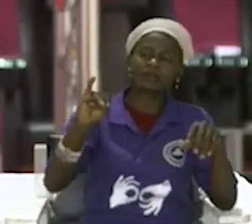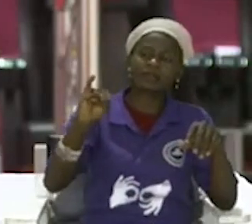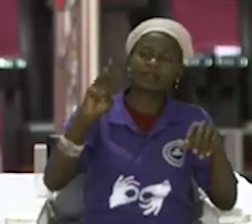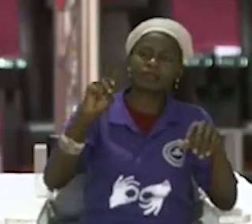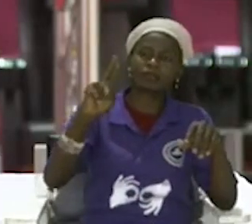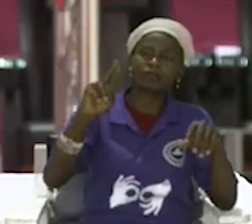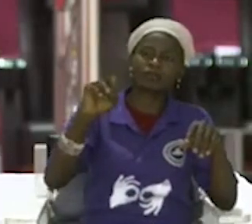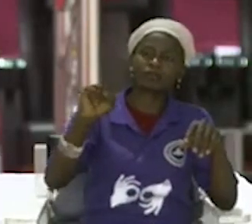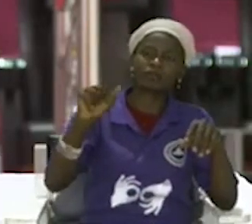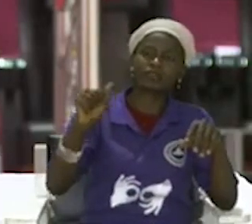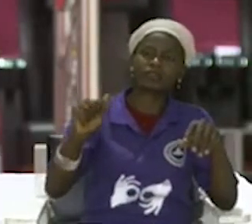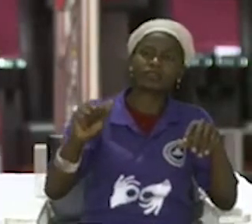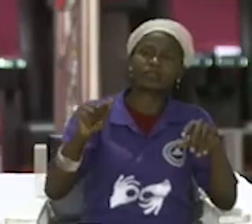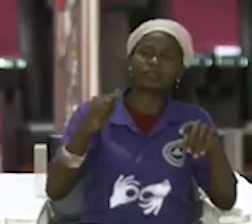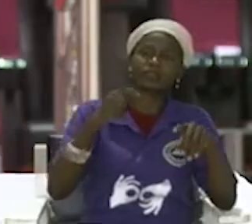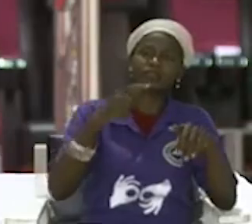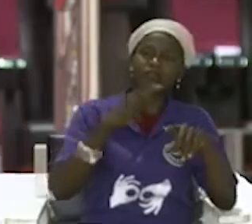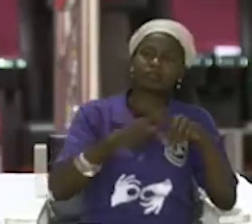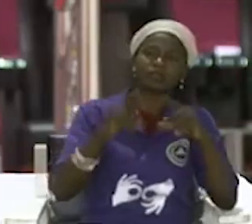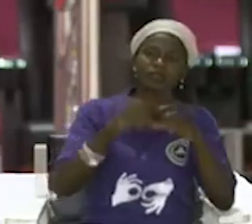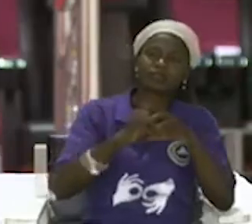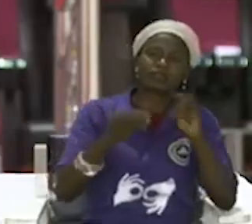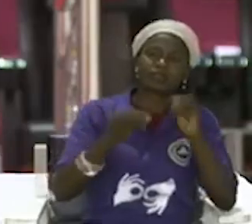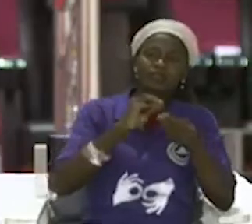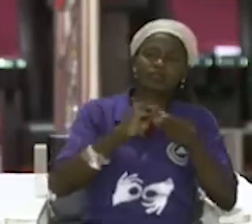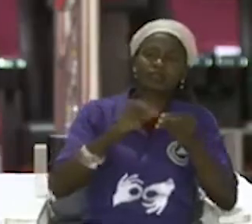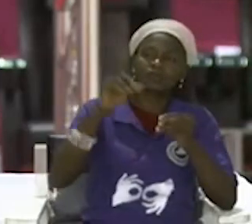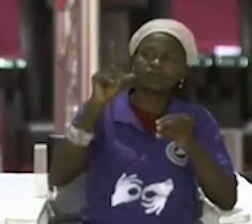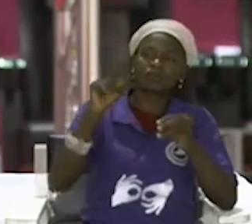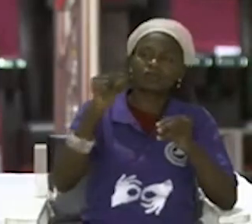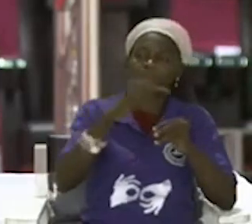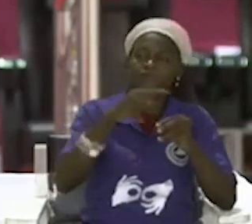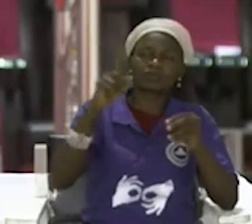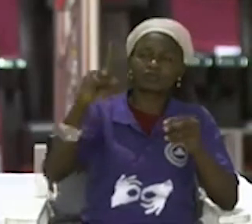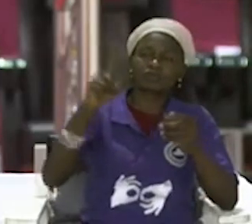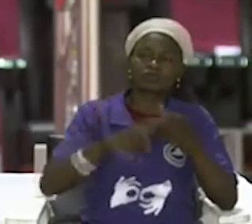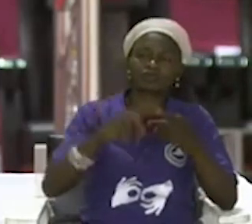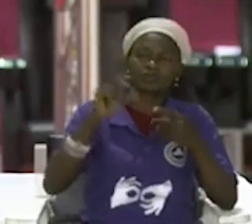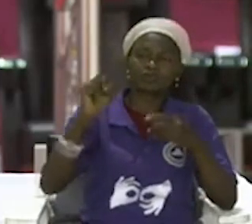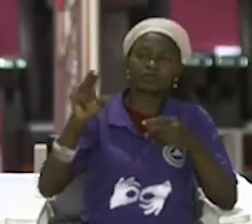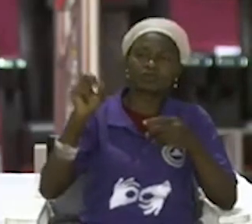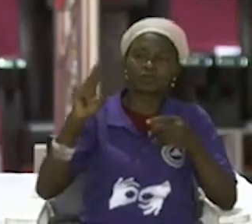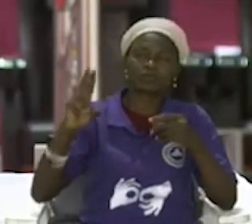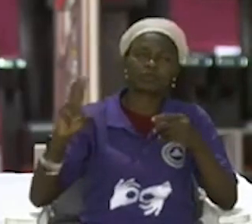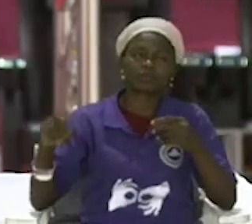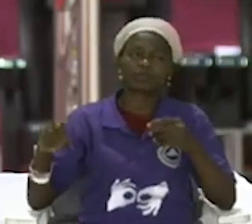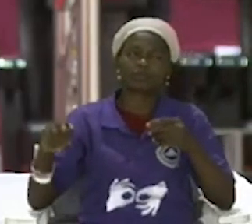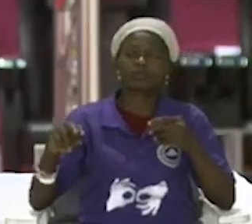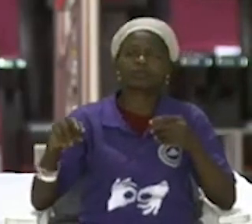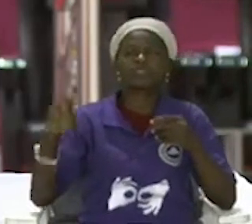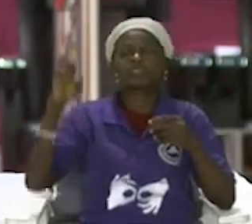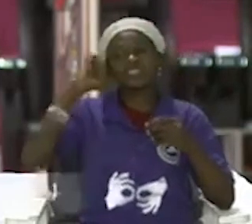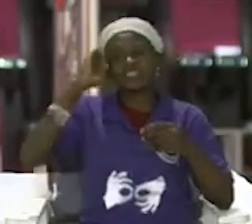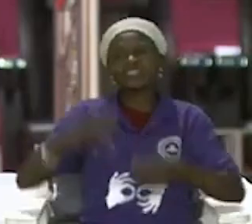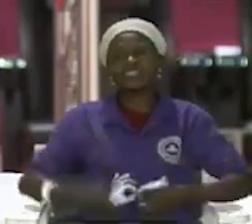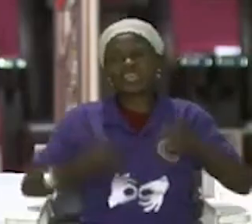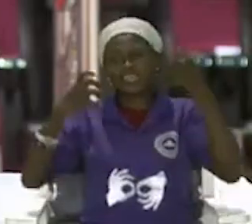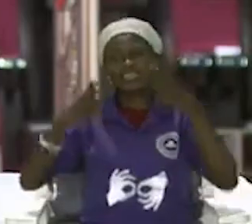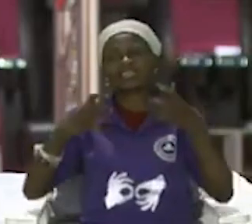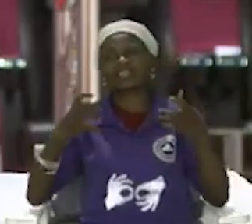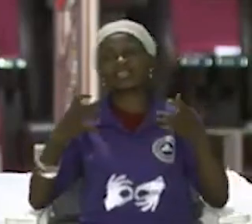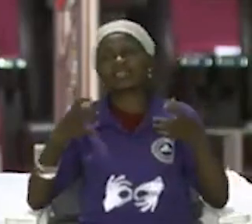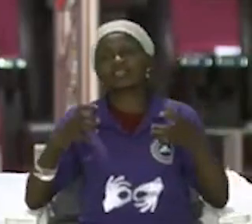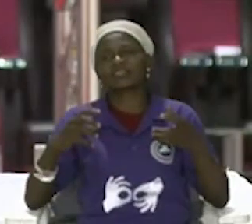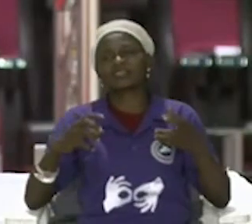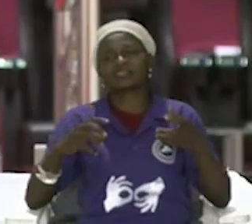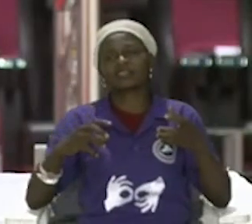But in Numbers chapter 20 from verse 1 to 12, his anger